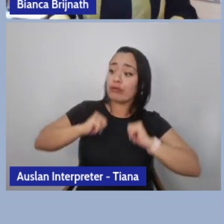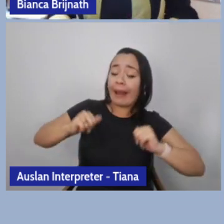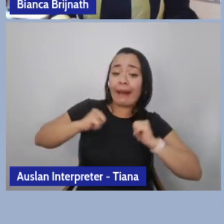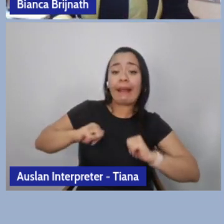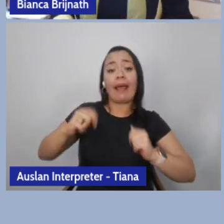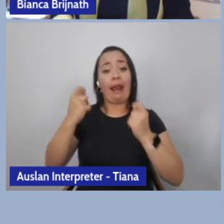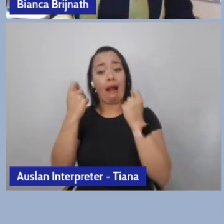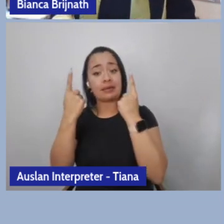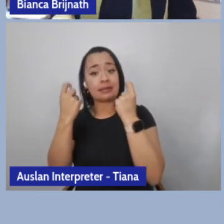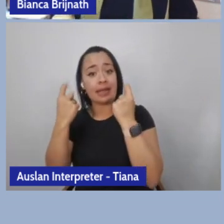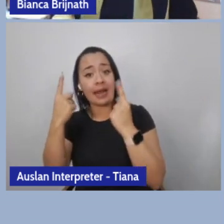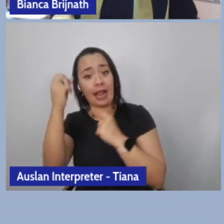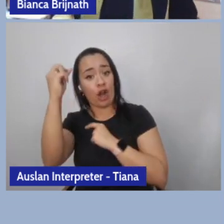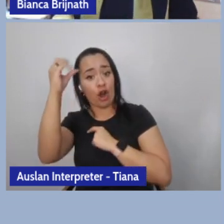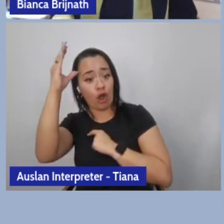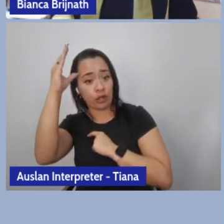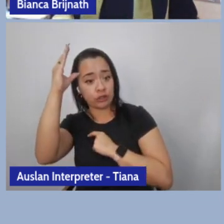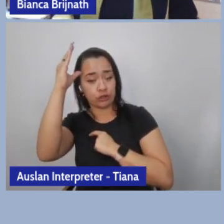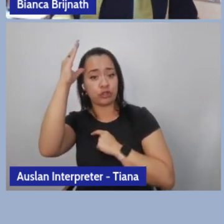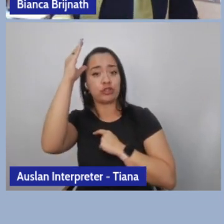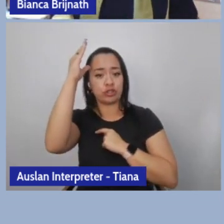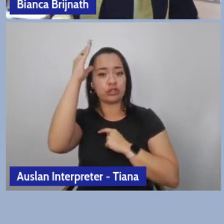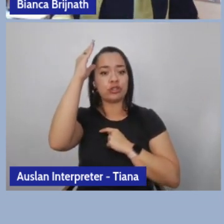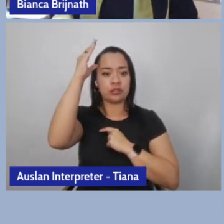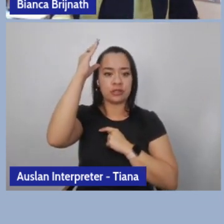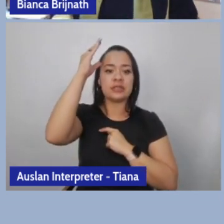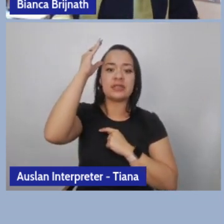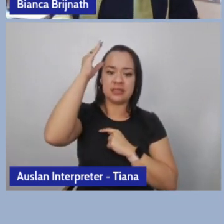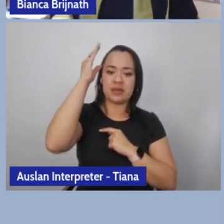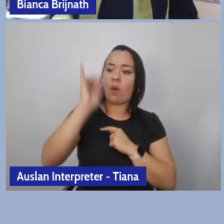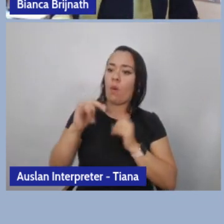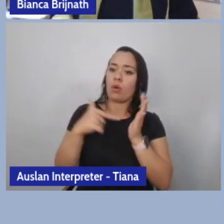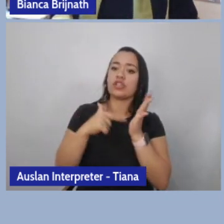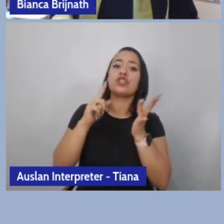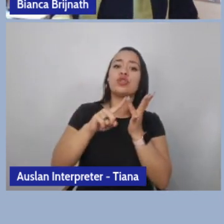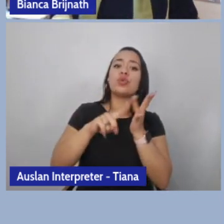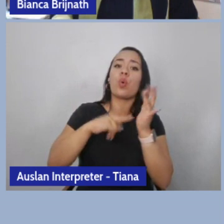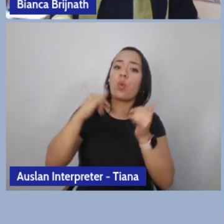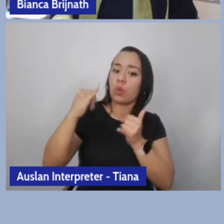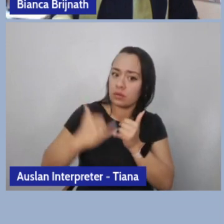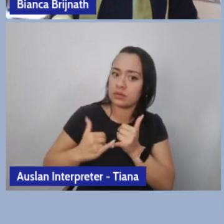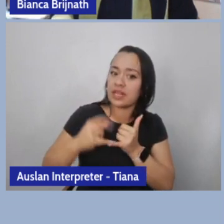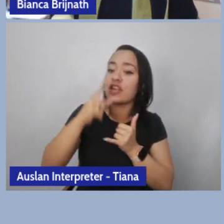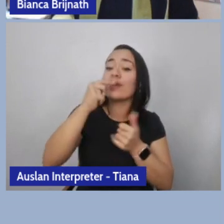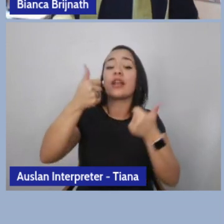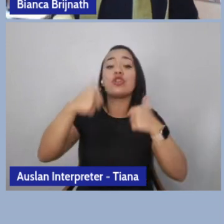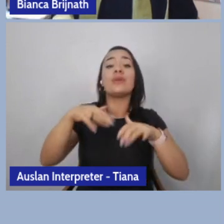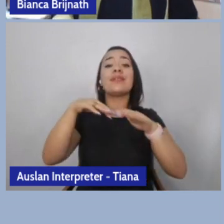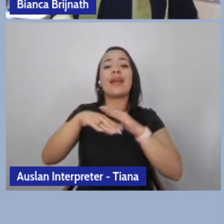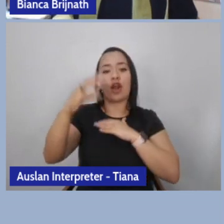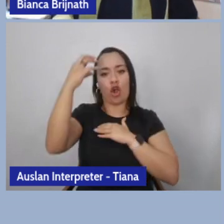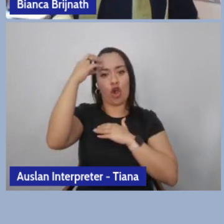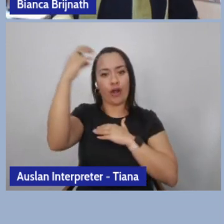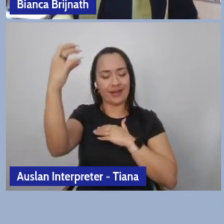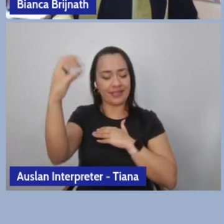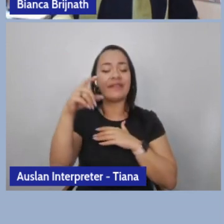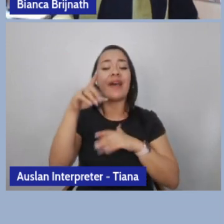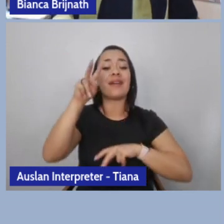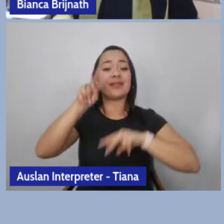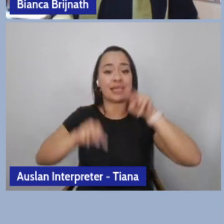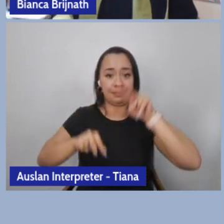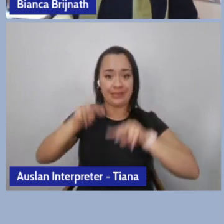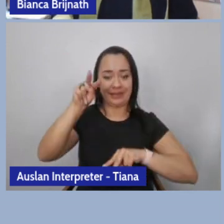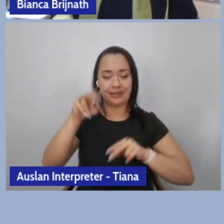varying levels of knowledge about what culture fair tools that might be used in cognitive assessments. Sometimes when we